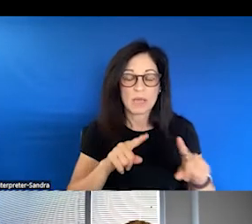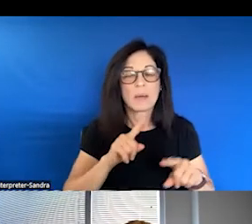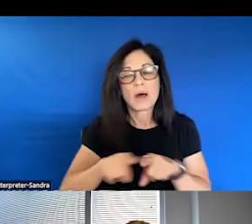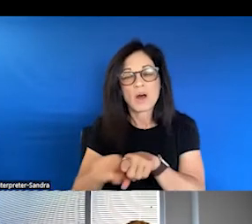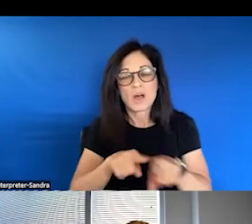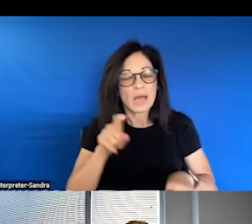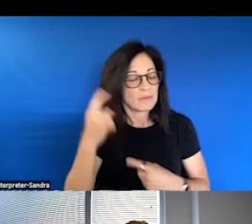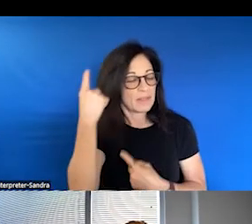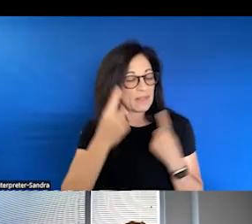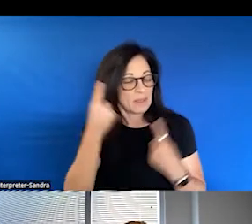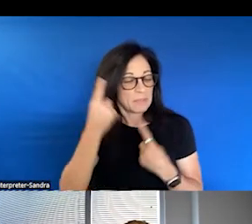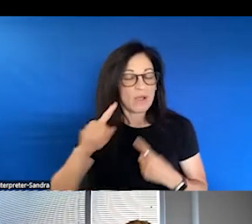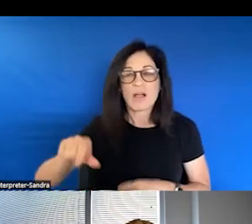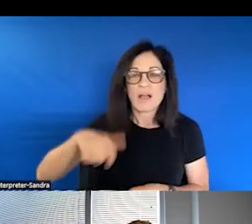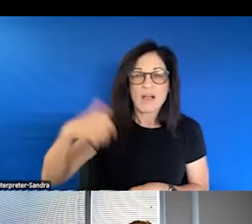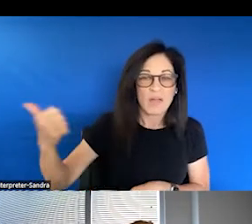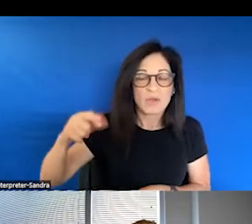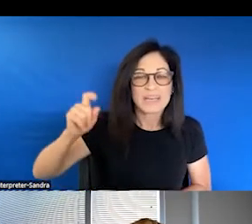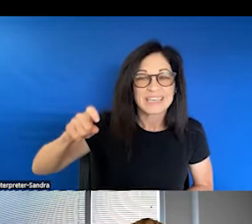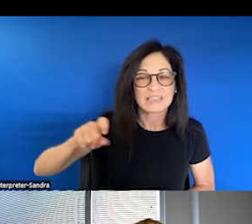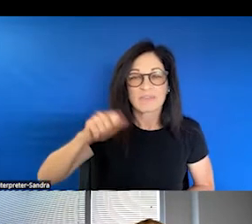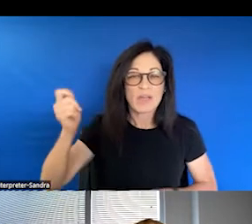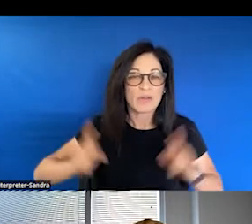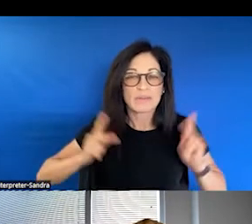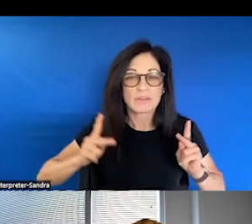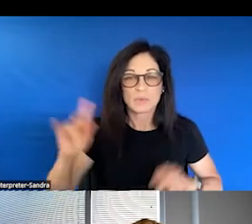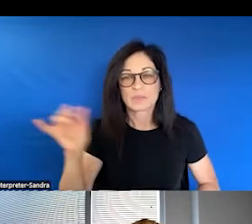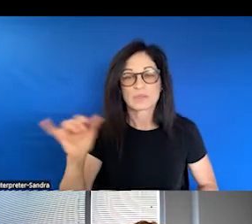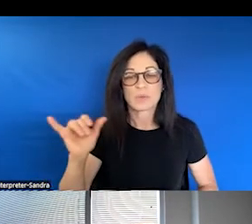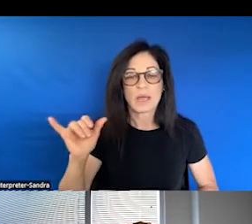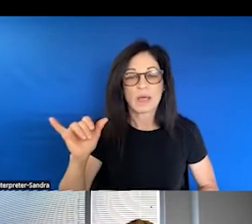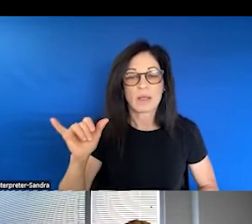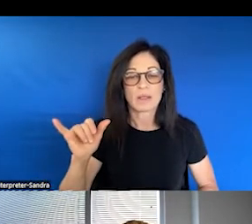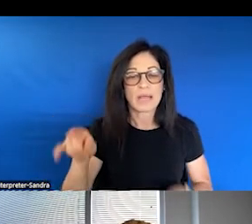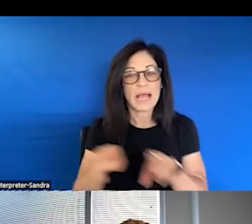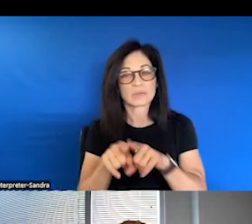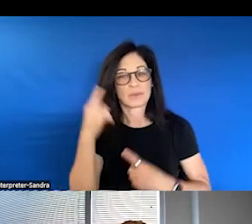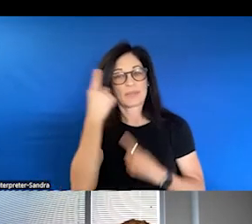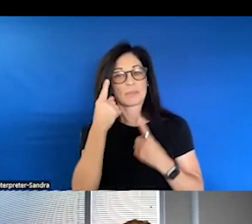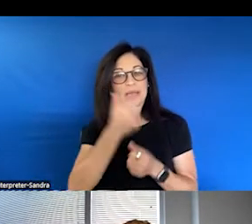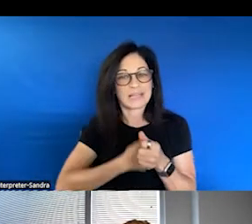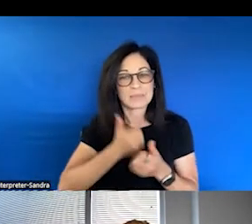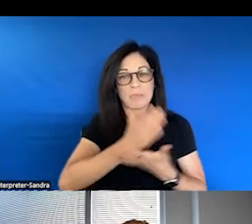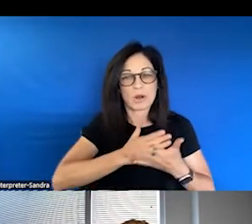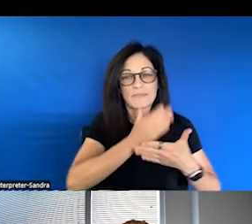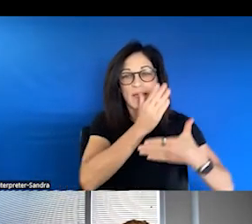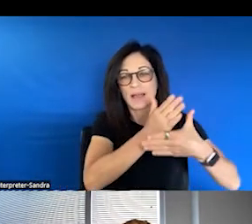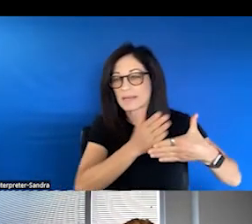about other needs of individuals as well, as we think about each piece of the continuum,